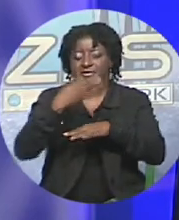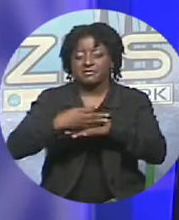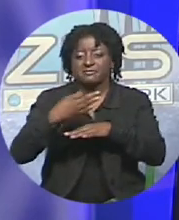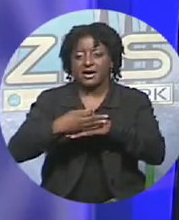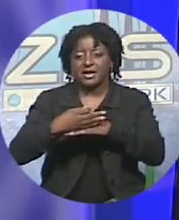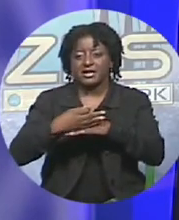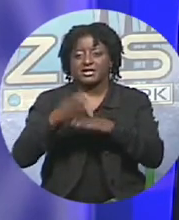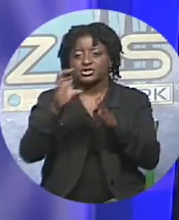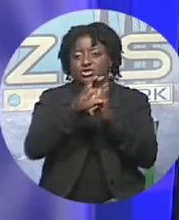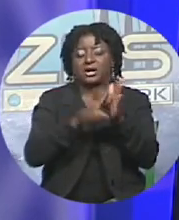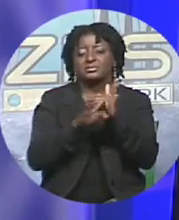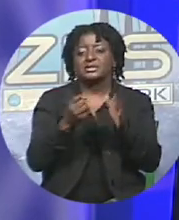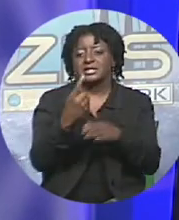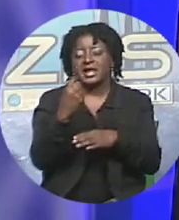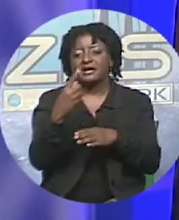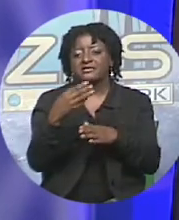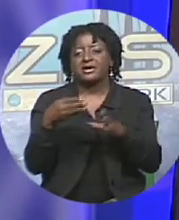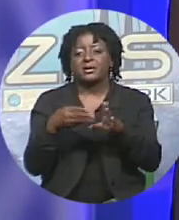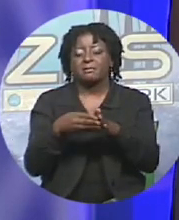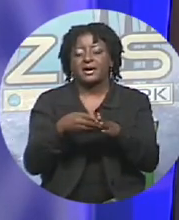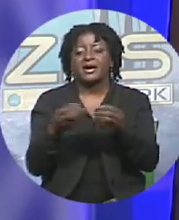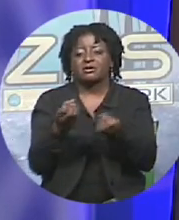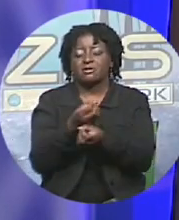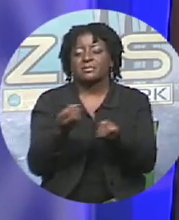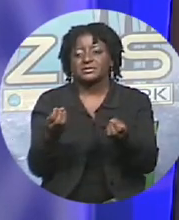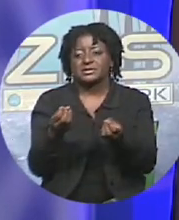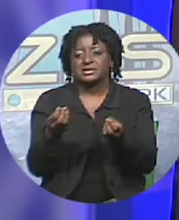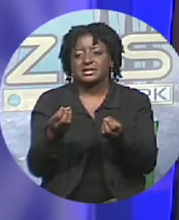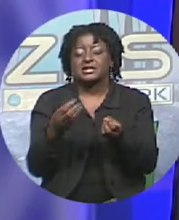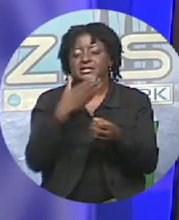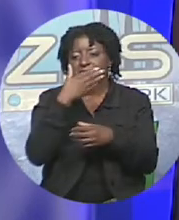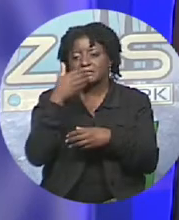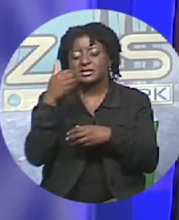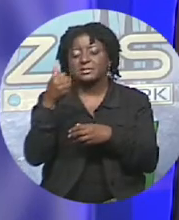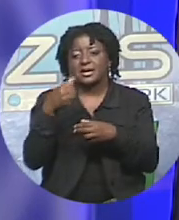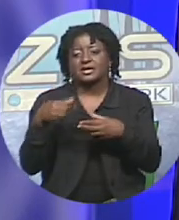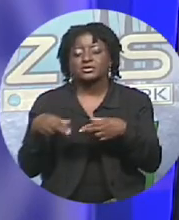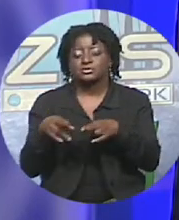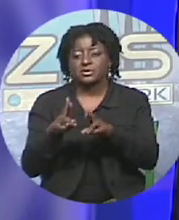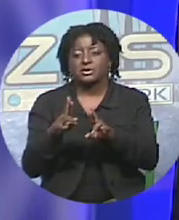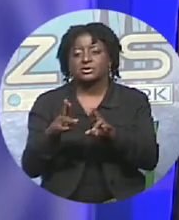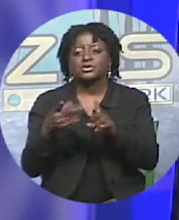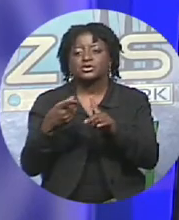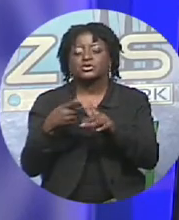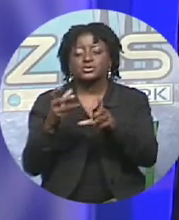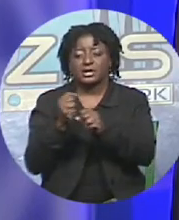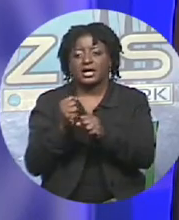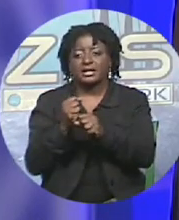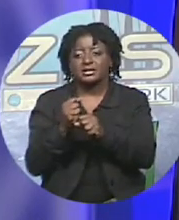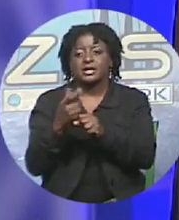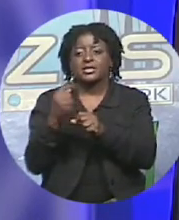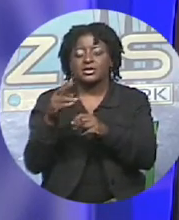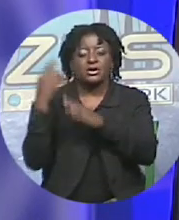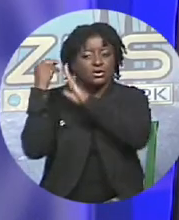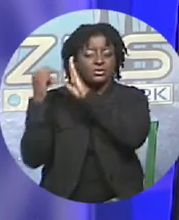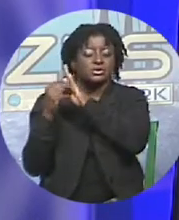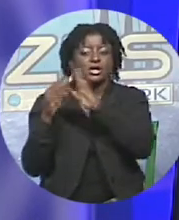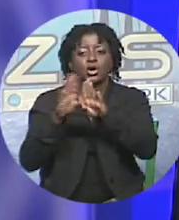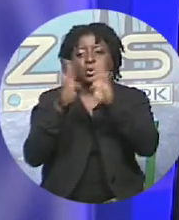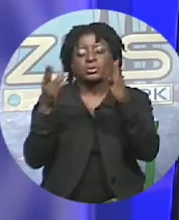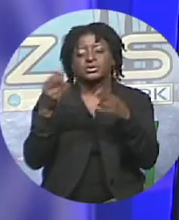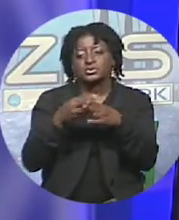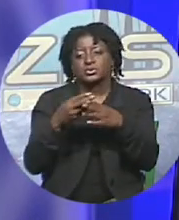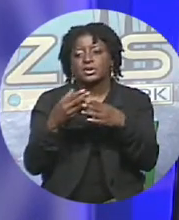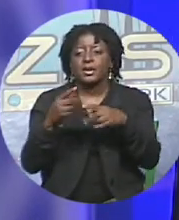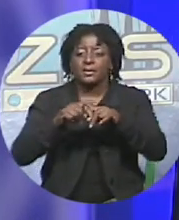of action to get the hotel to open soon and to preserve further unnecessary losses. Despite this, though, it could mean mass